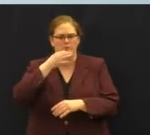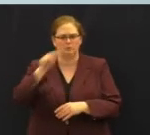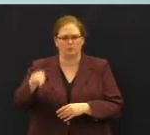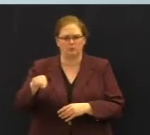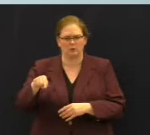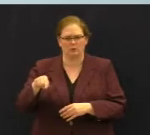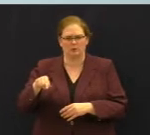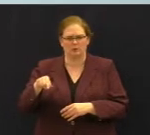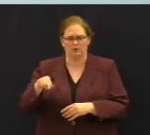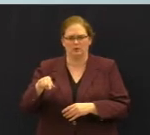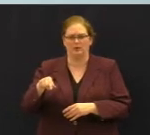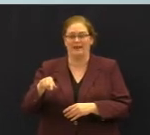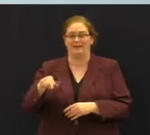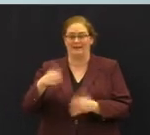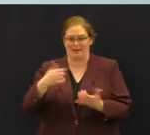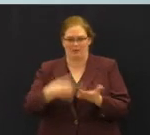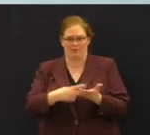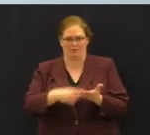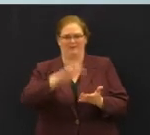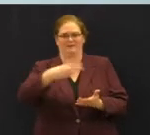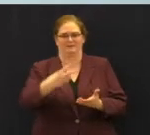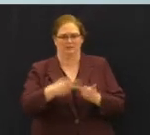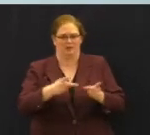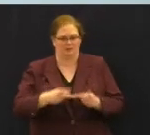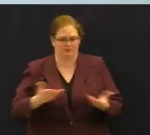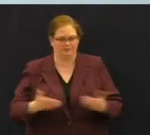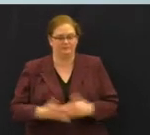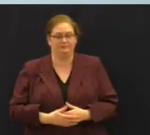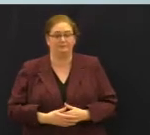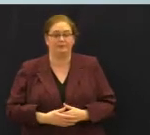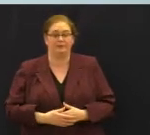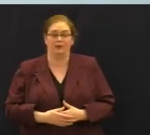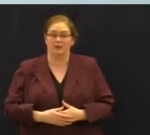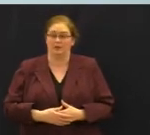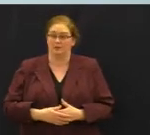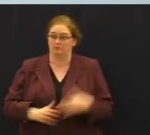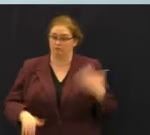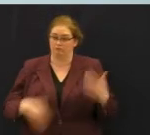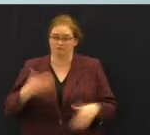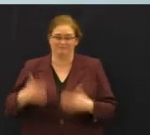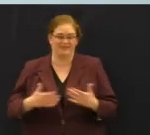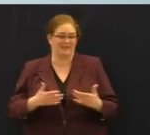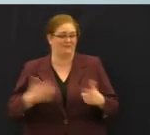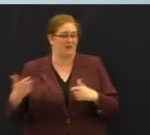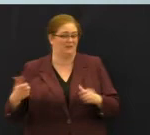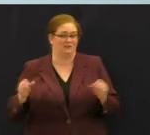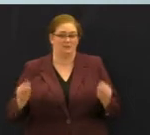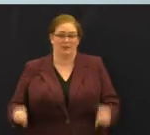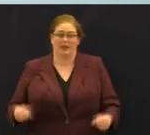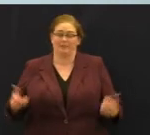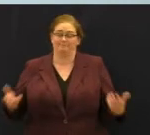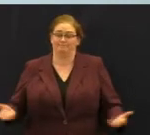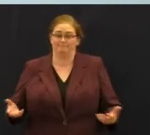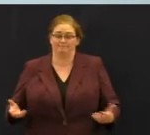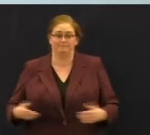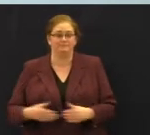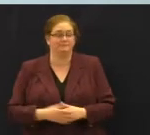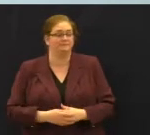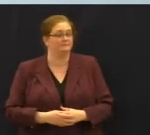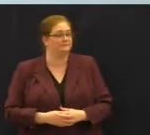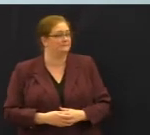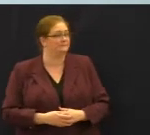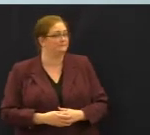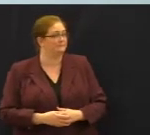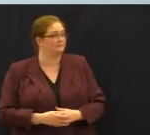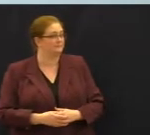today, the 6th one. So that's, we are moving forward as fast as we're able to. So, and I want to